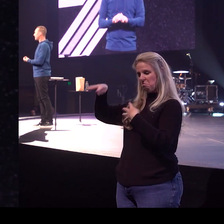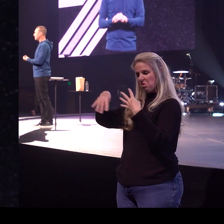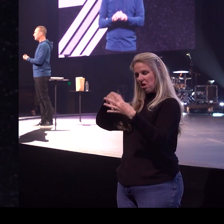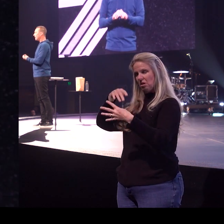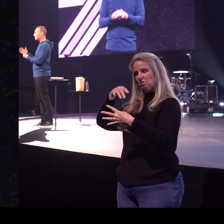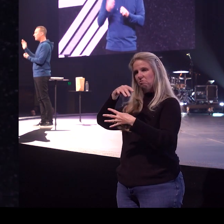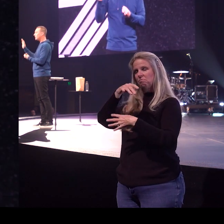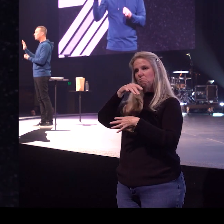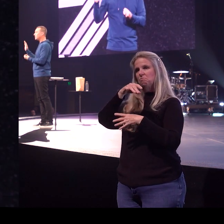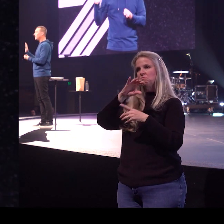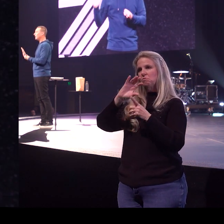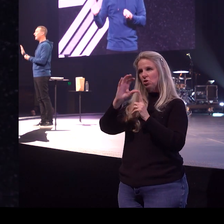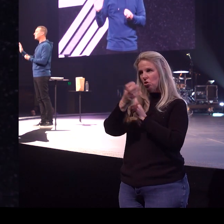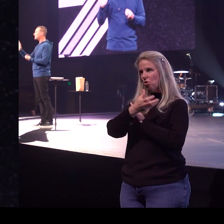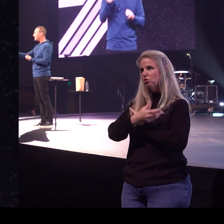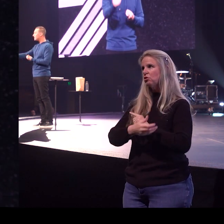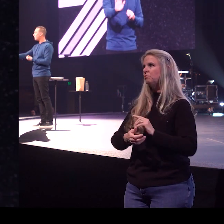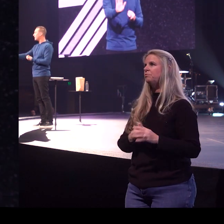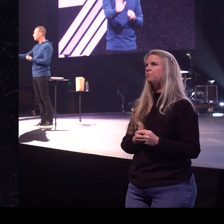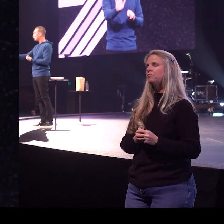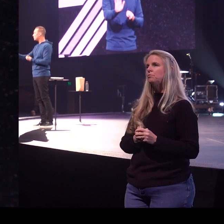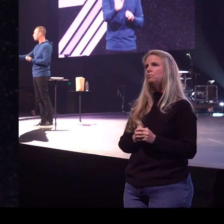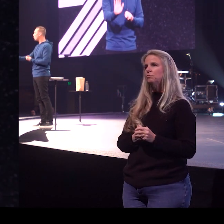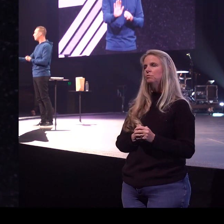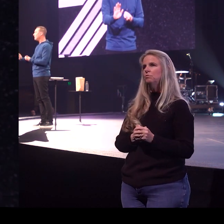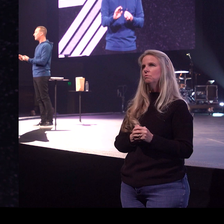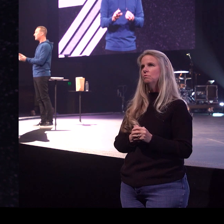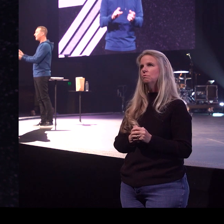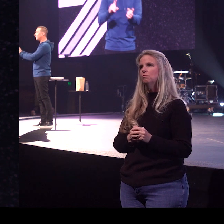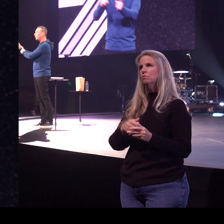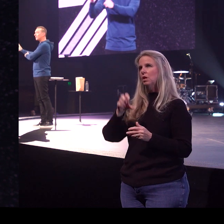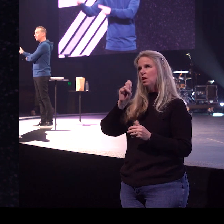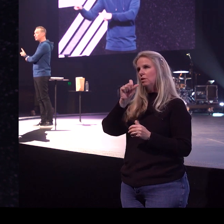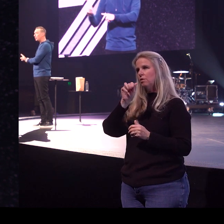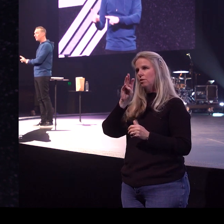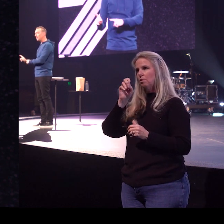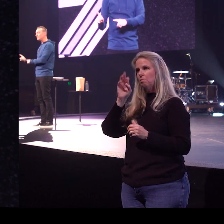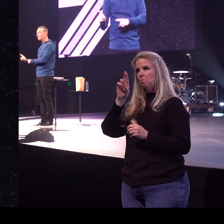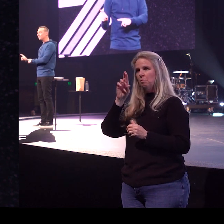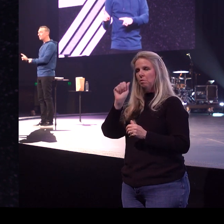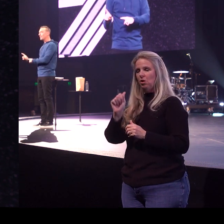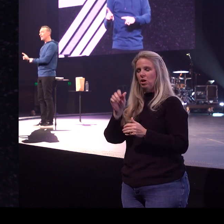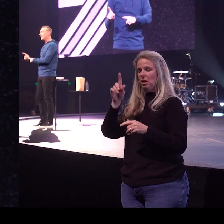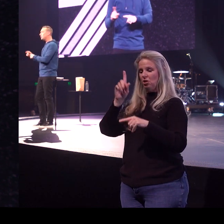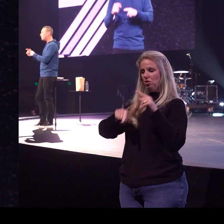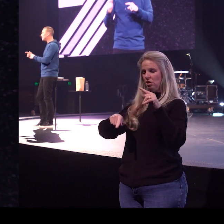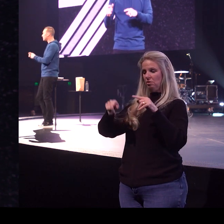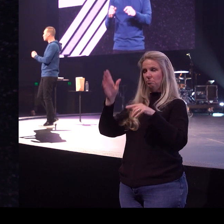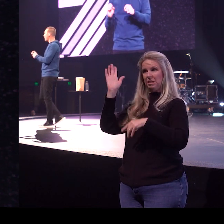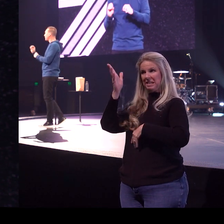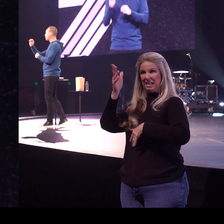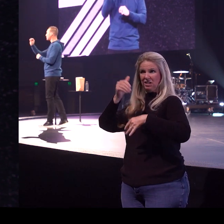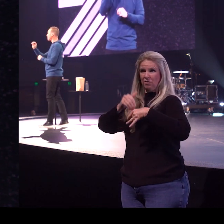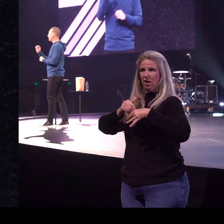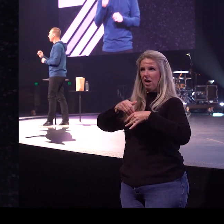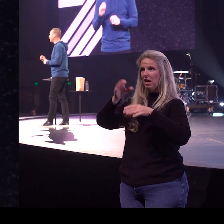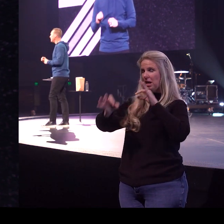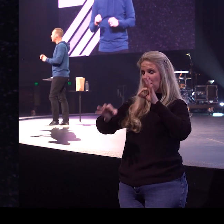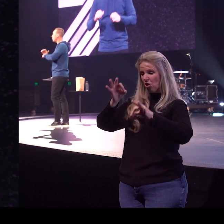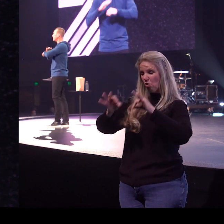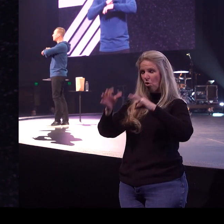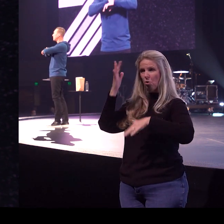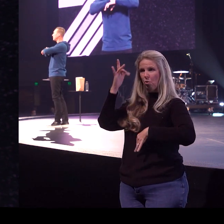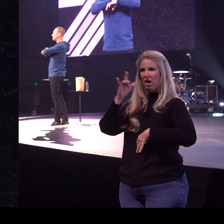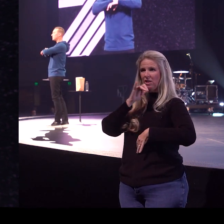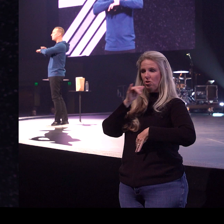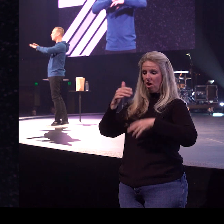dogs. In fact, a Samaritan wasn't even allowed to testify in a Jewish court because they didn't even look at them as human. And yet Jesus, traveling through Samaria,